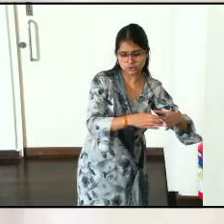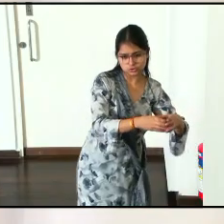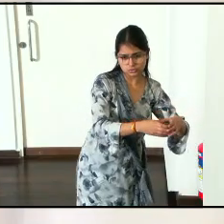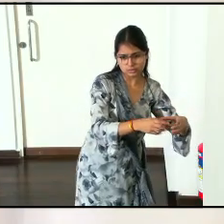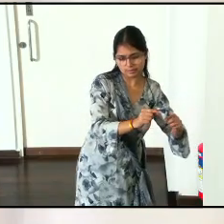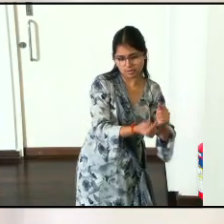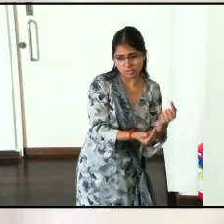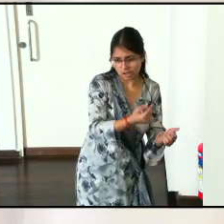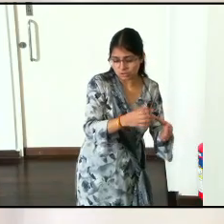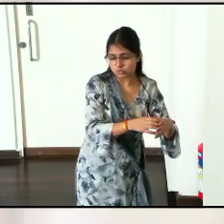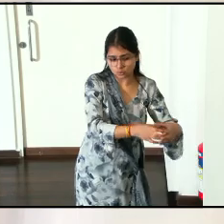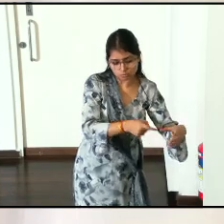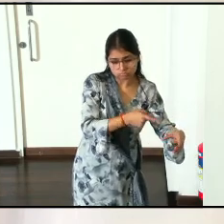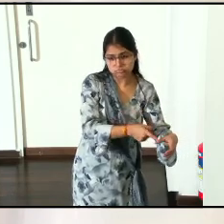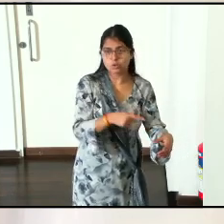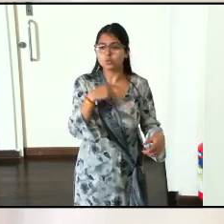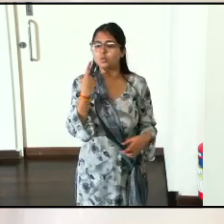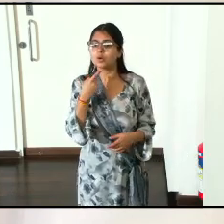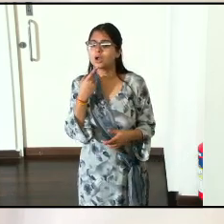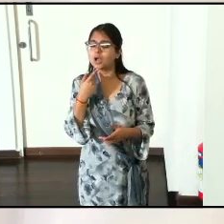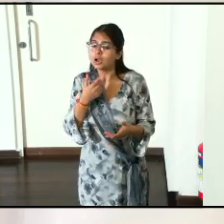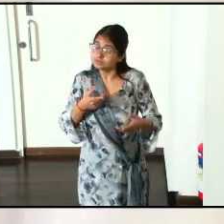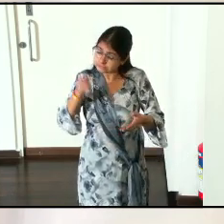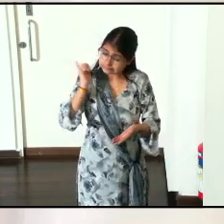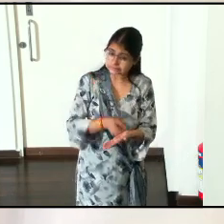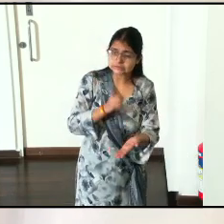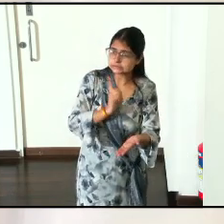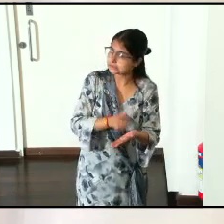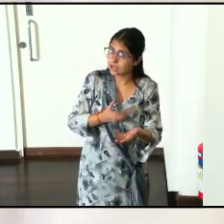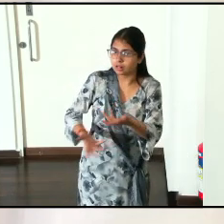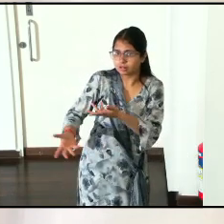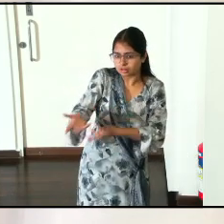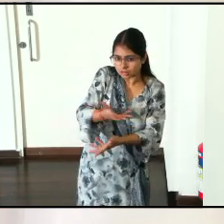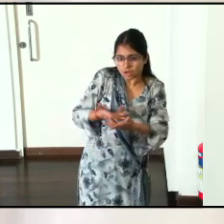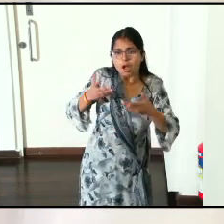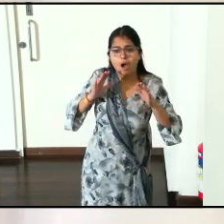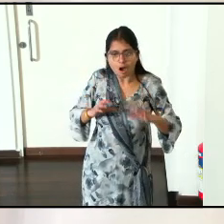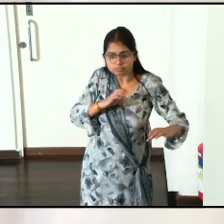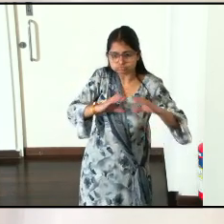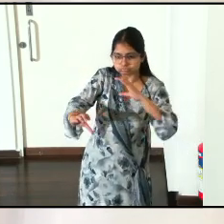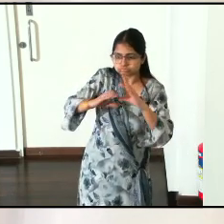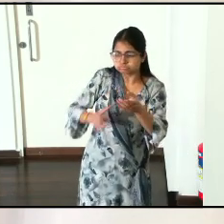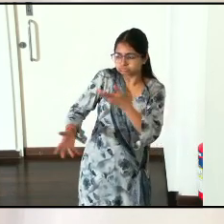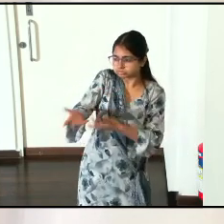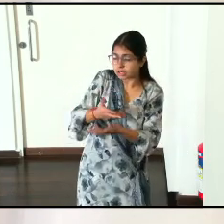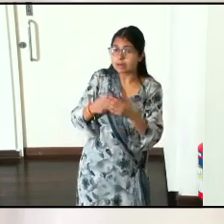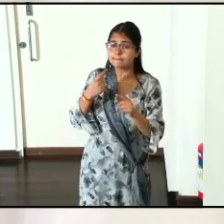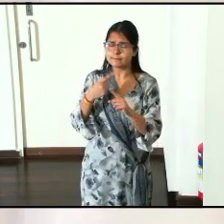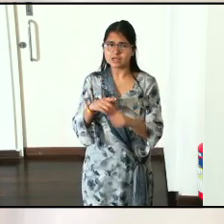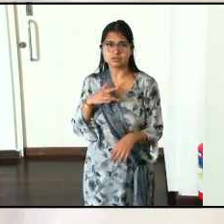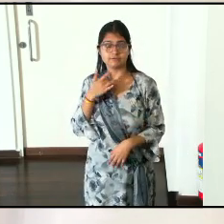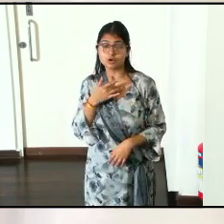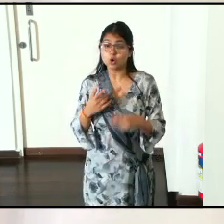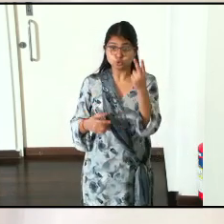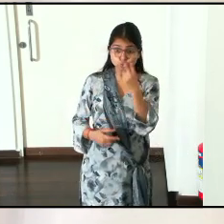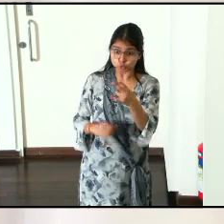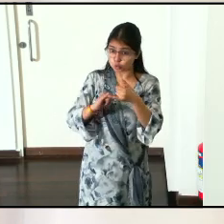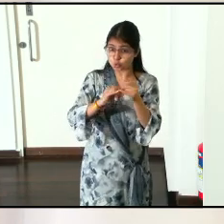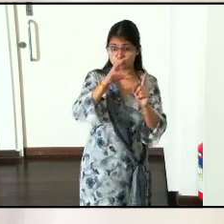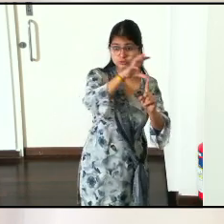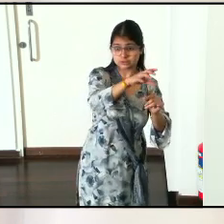a demand that was actually being discussed at a certain time. And at least two states that I can speak to with